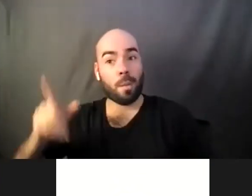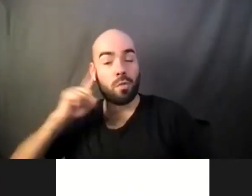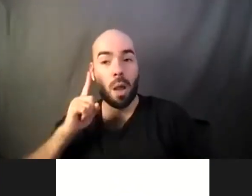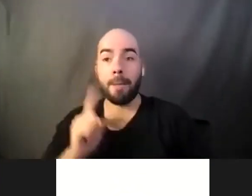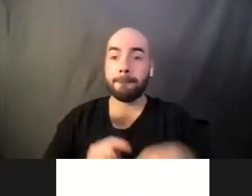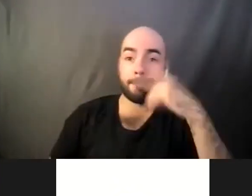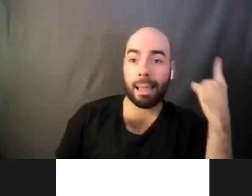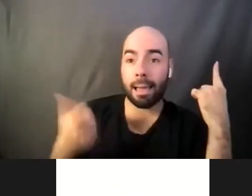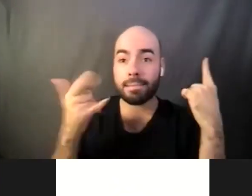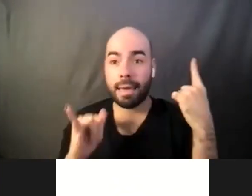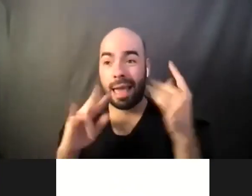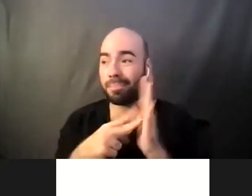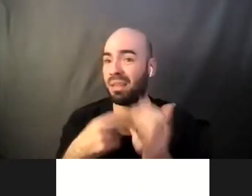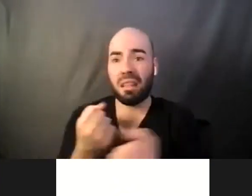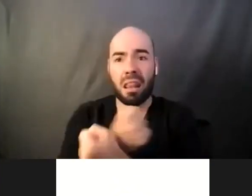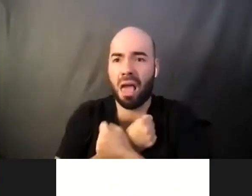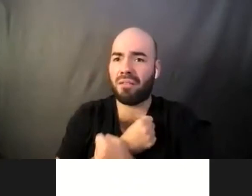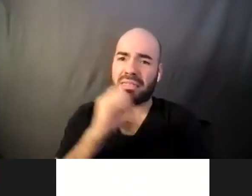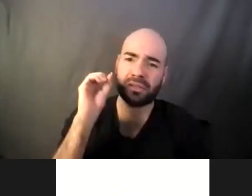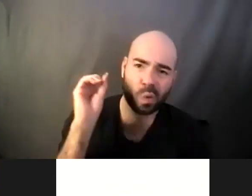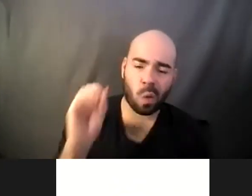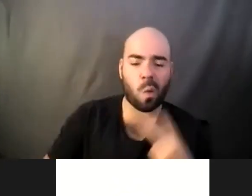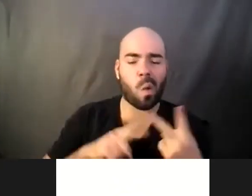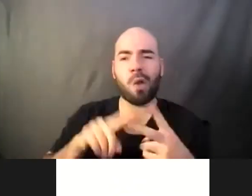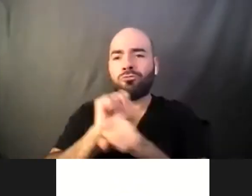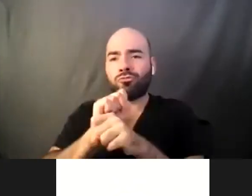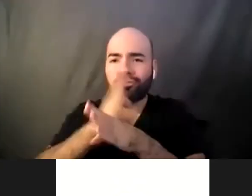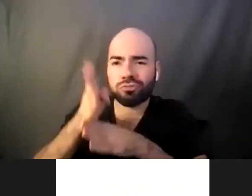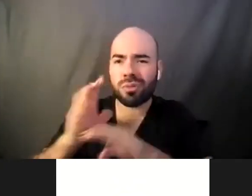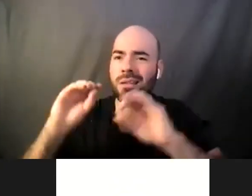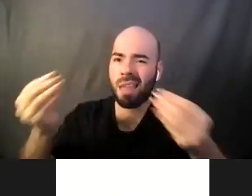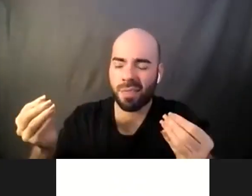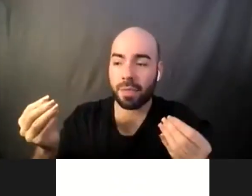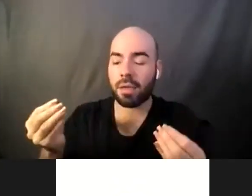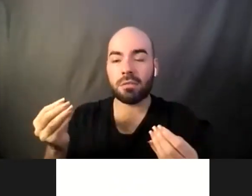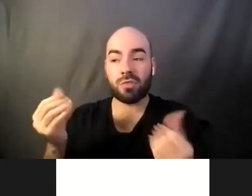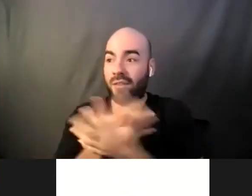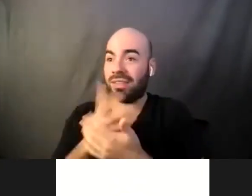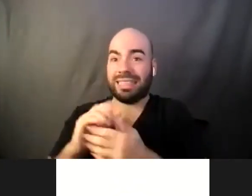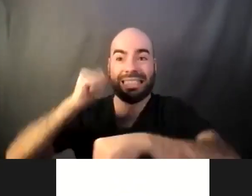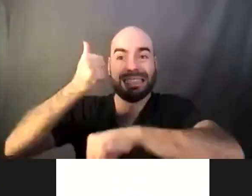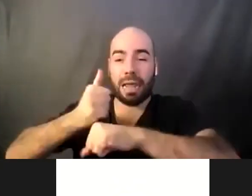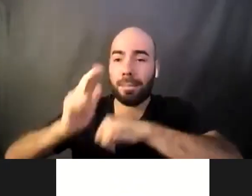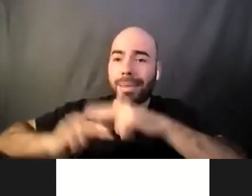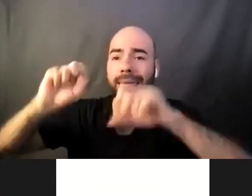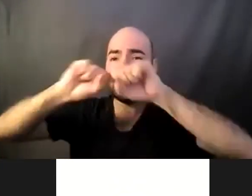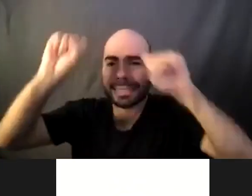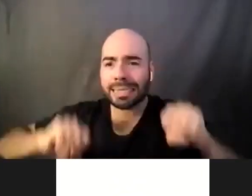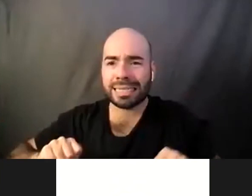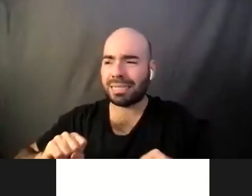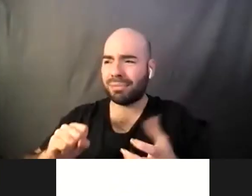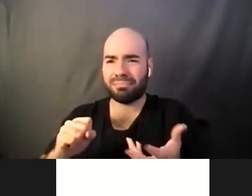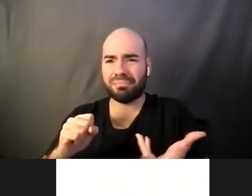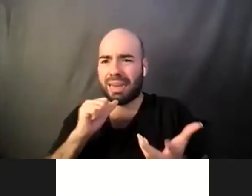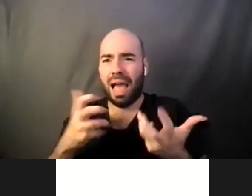love, I would never have a career. Like, everything was built for people who were not like me. So, you know, I spent a lot of time when I was much younger, you know,